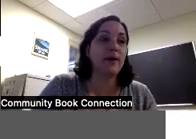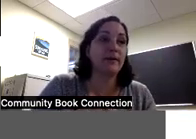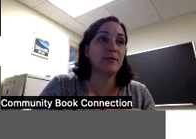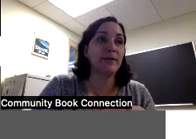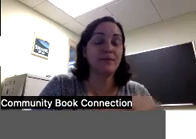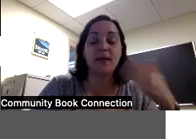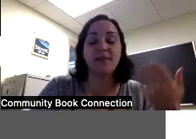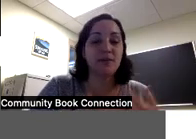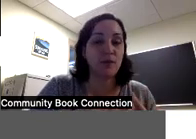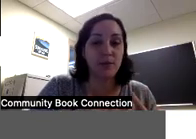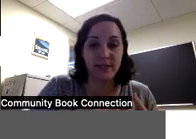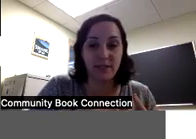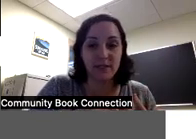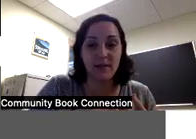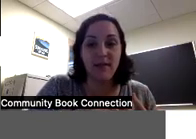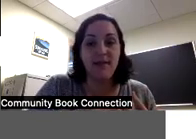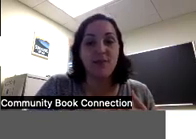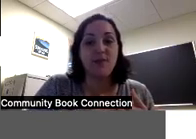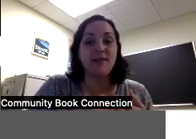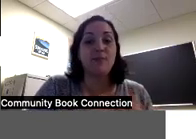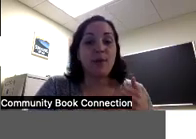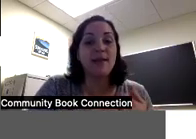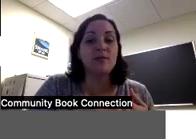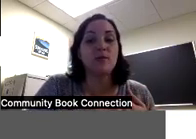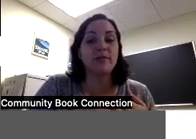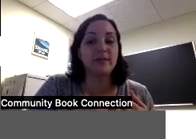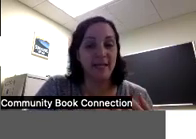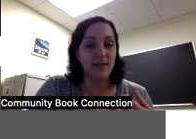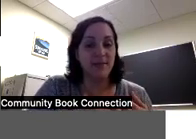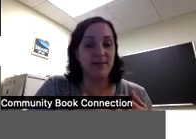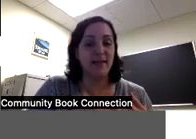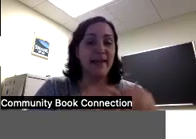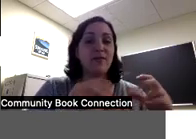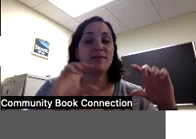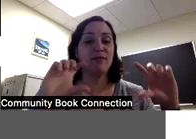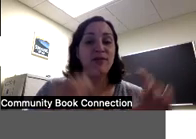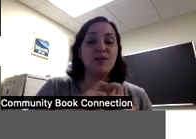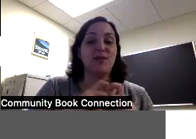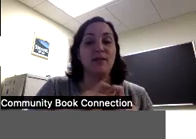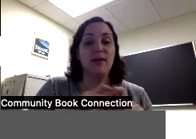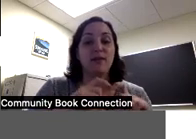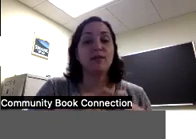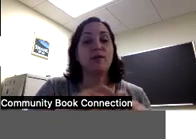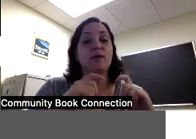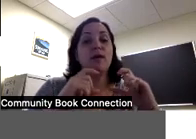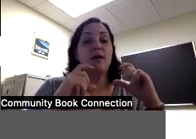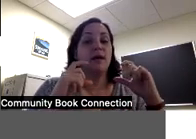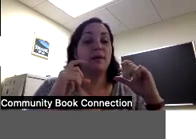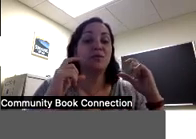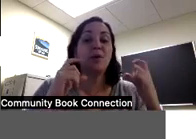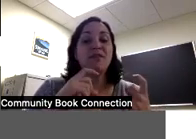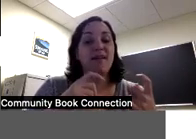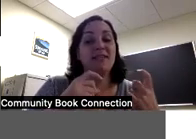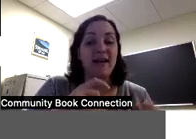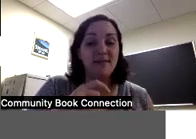natural polyp asexual reproduction. So basically breaking the coral into tiny pieces allows them to fuse together and grow